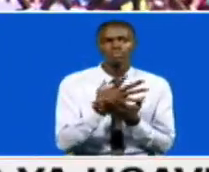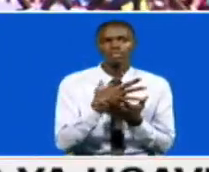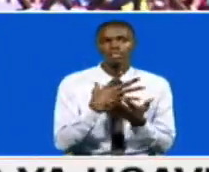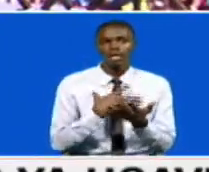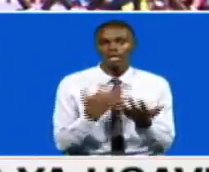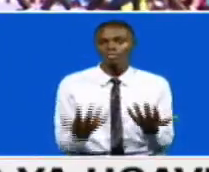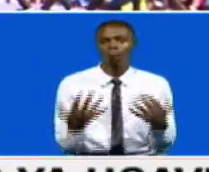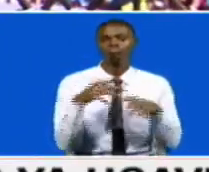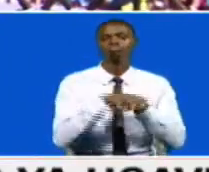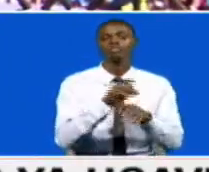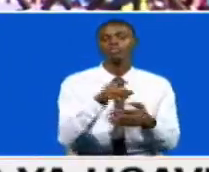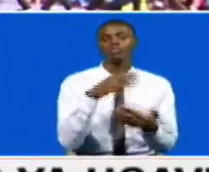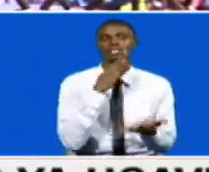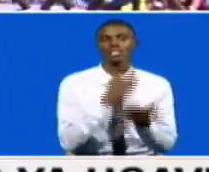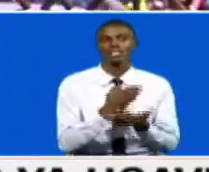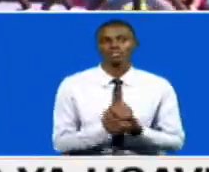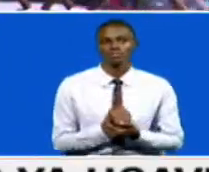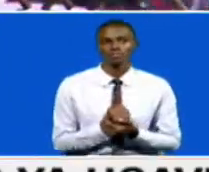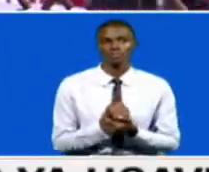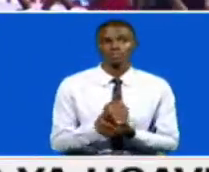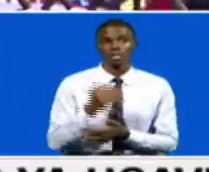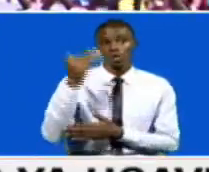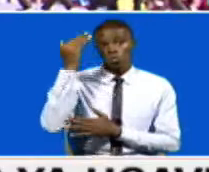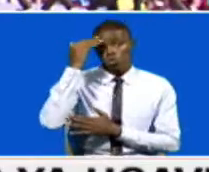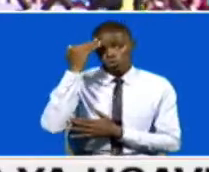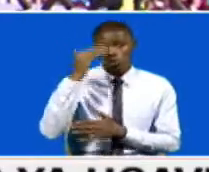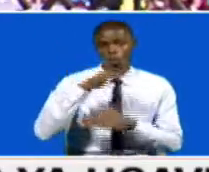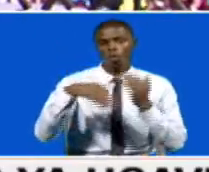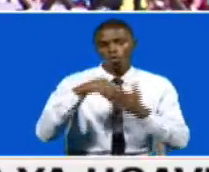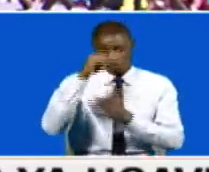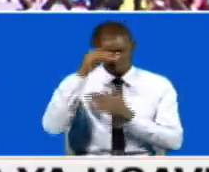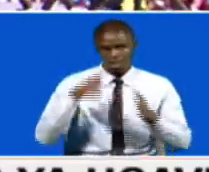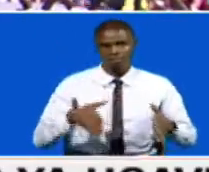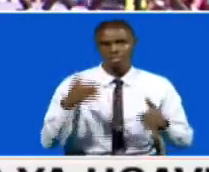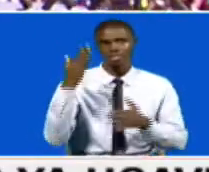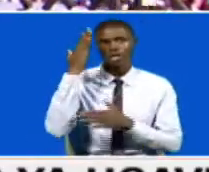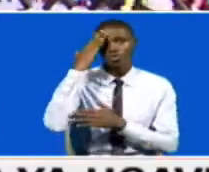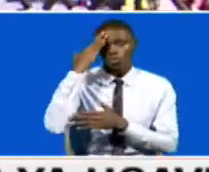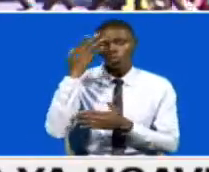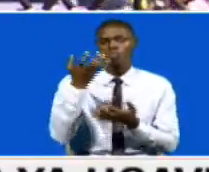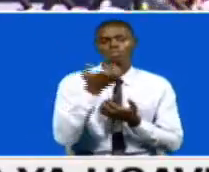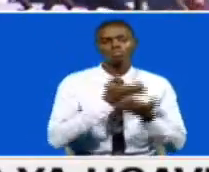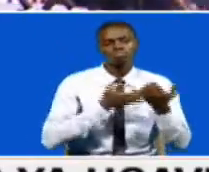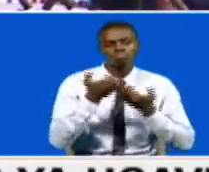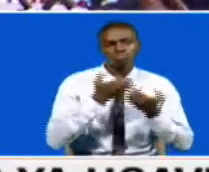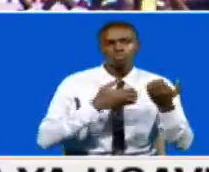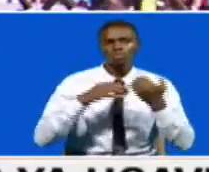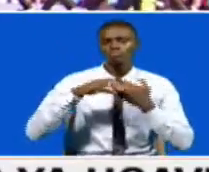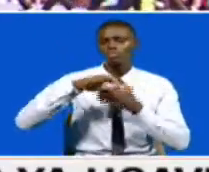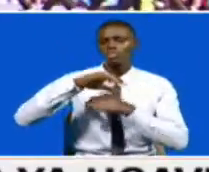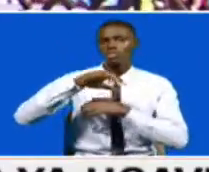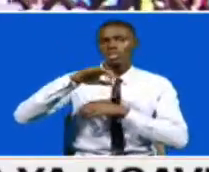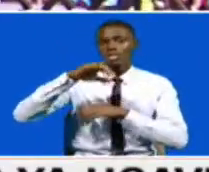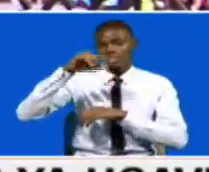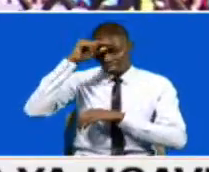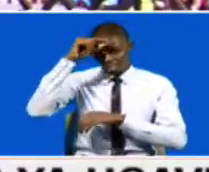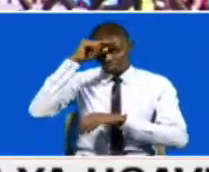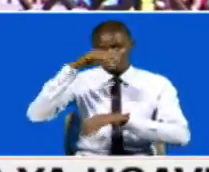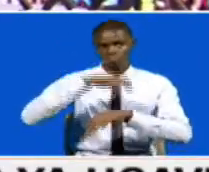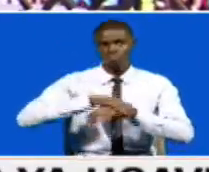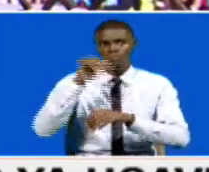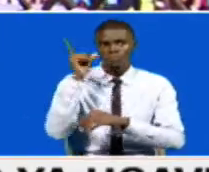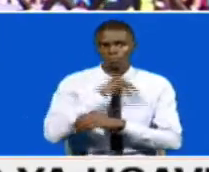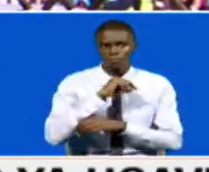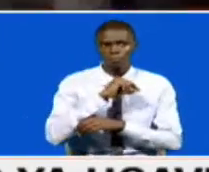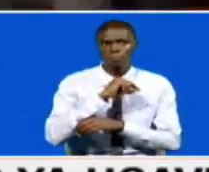today's reality. We know, and even our own governors know, the kind of economy that this government inherited. They know the state